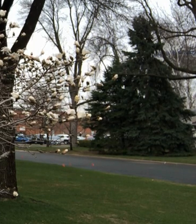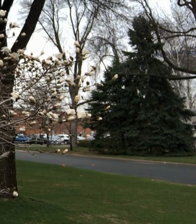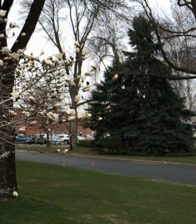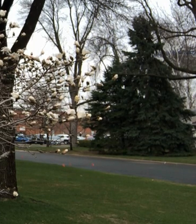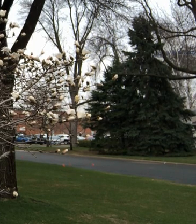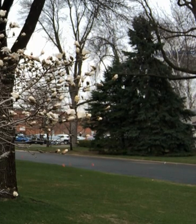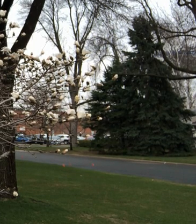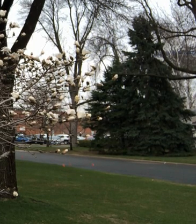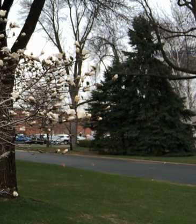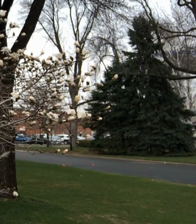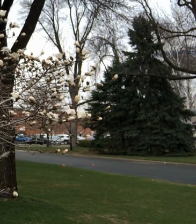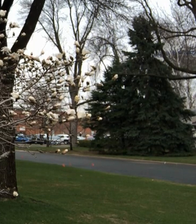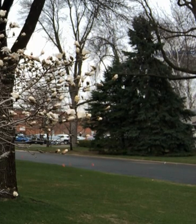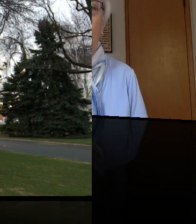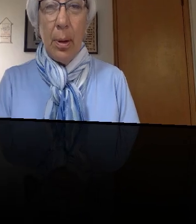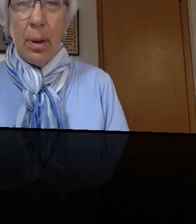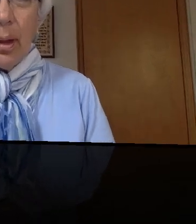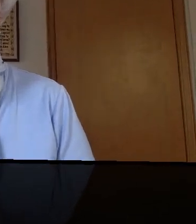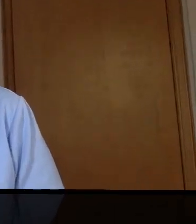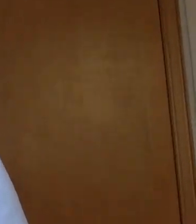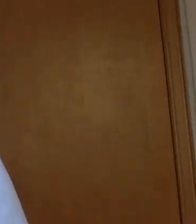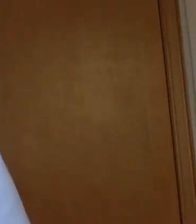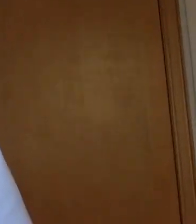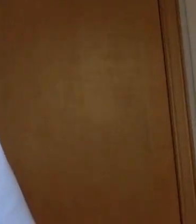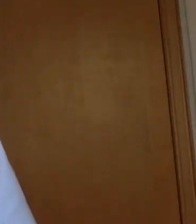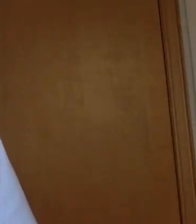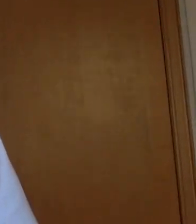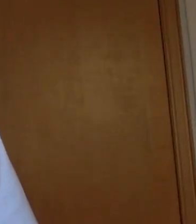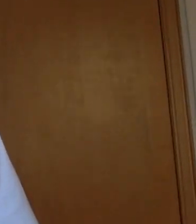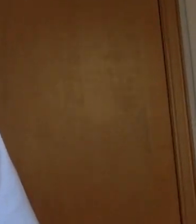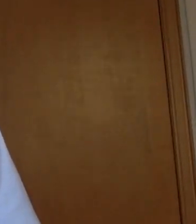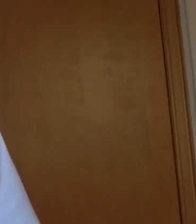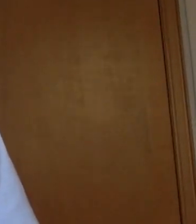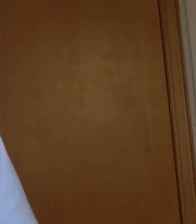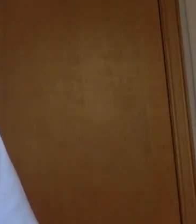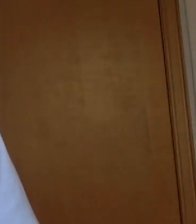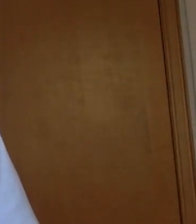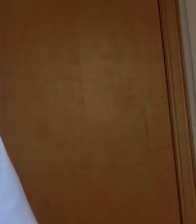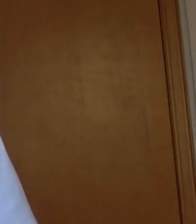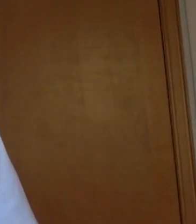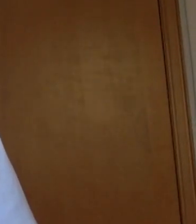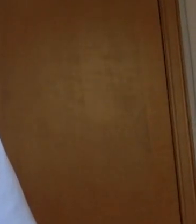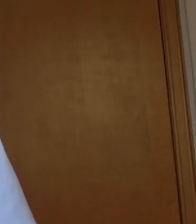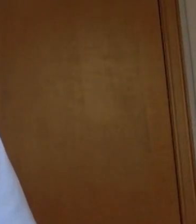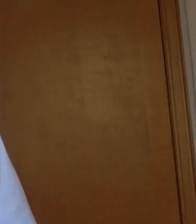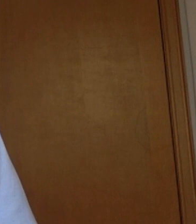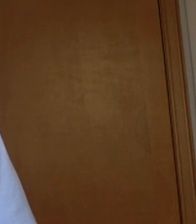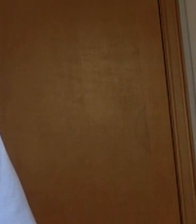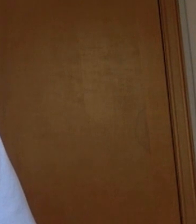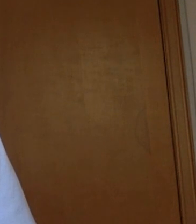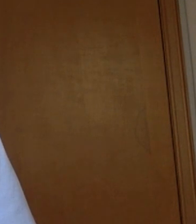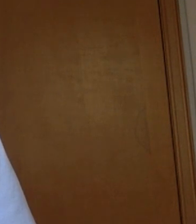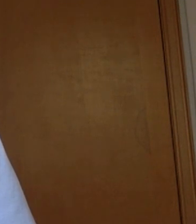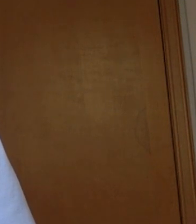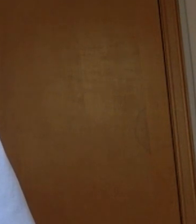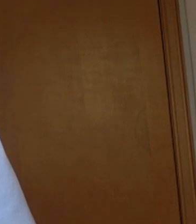Prayer is led by Cheryl Brannan. Let us pray. Almighty God, with joy, we celebrate